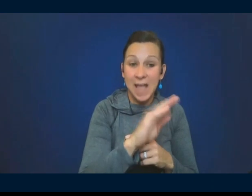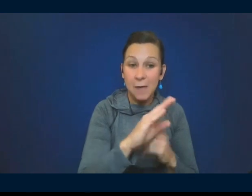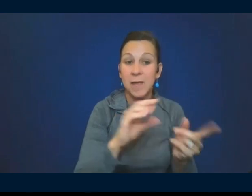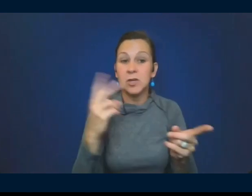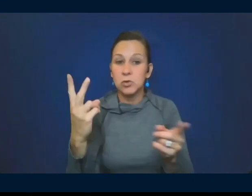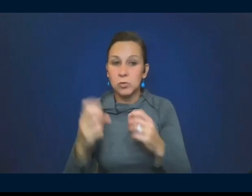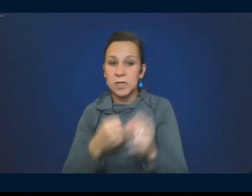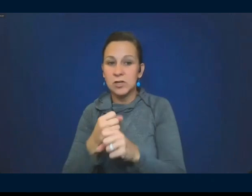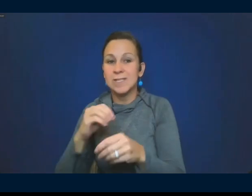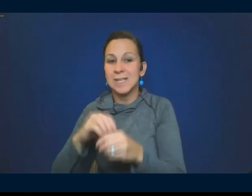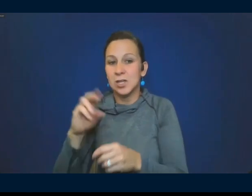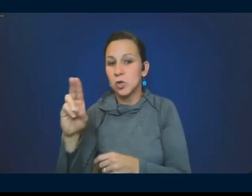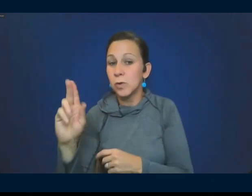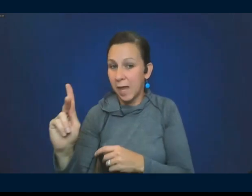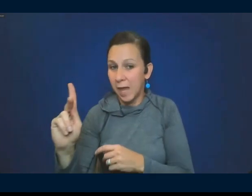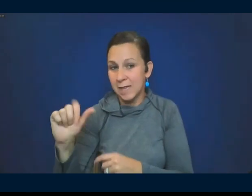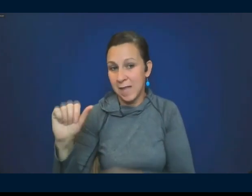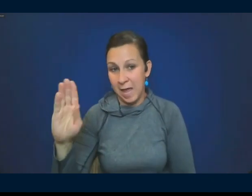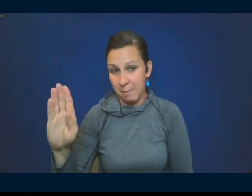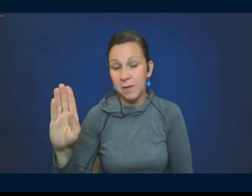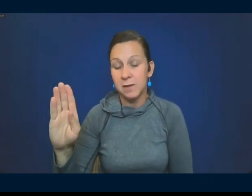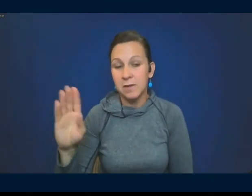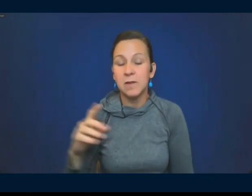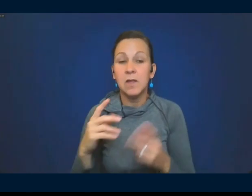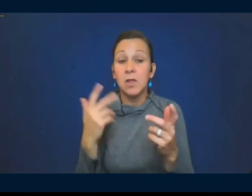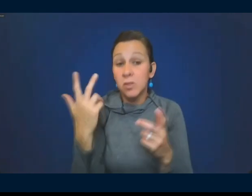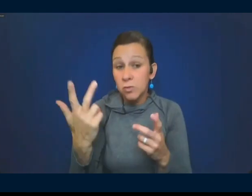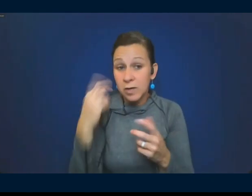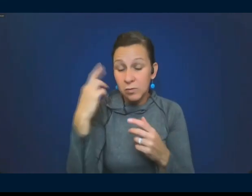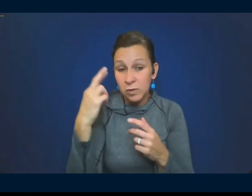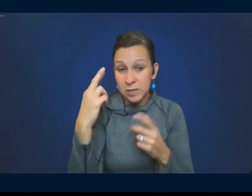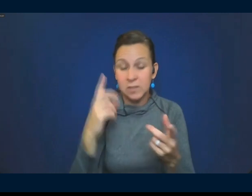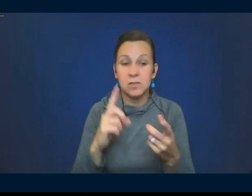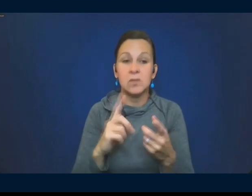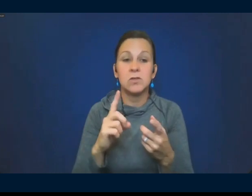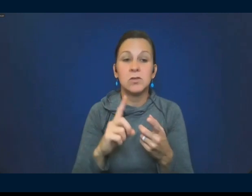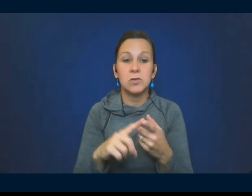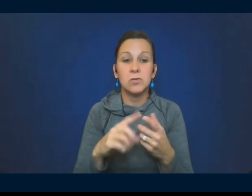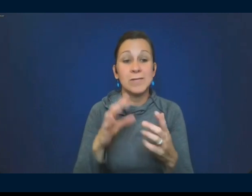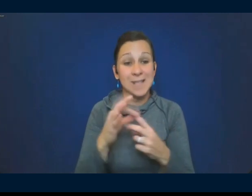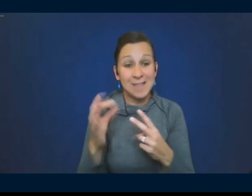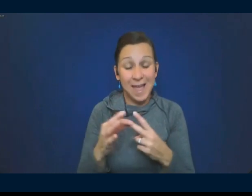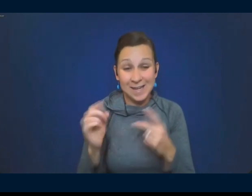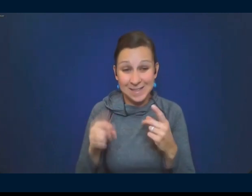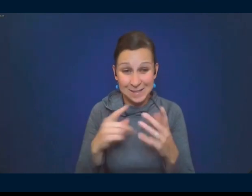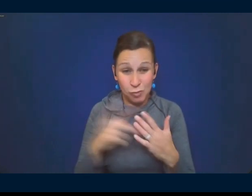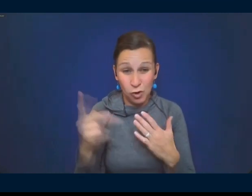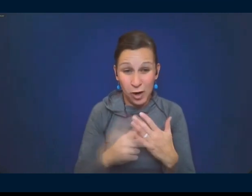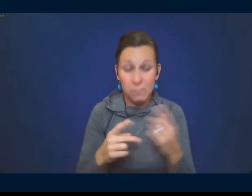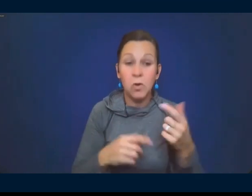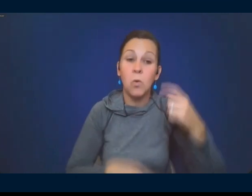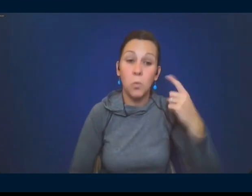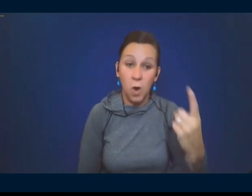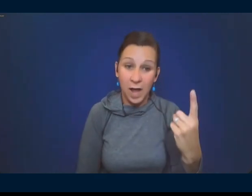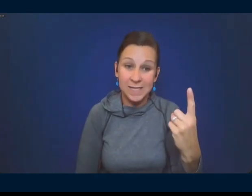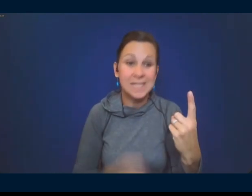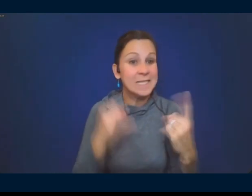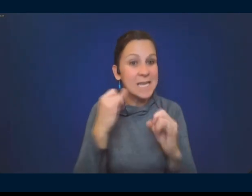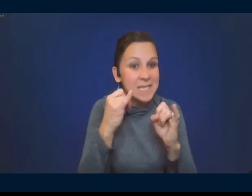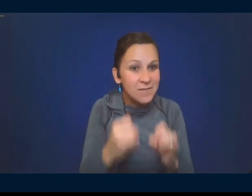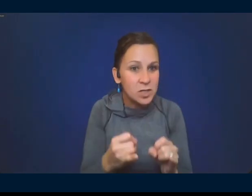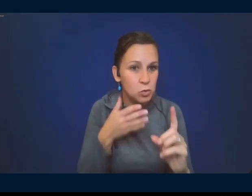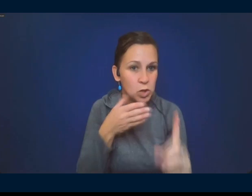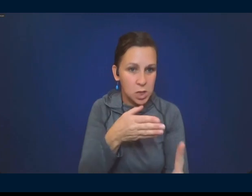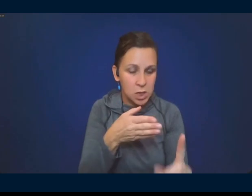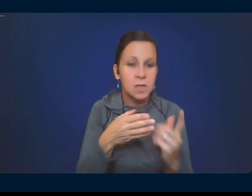UK laboratory. 3 reasons to select the NIH OxCam program. 1, it is individualized. That means